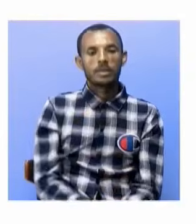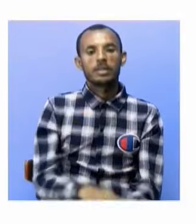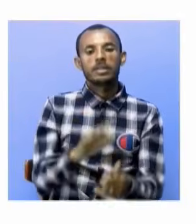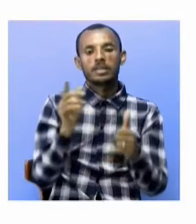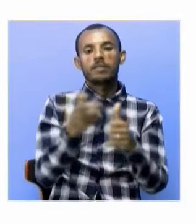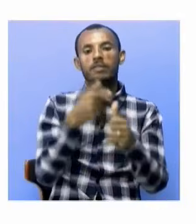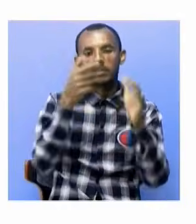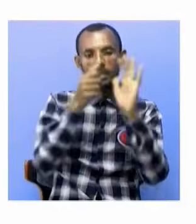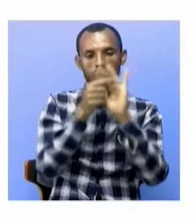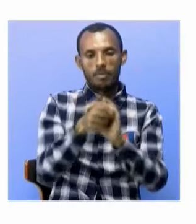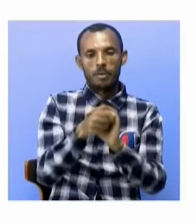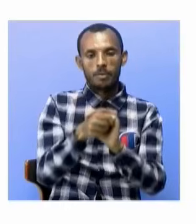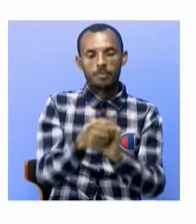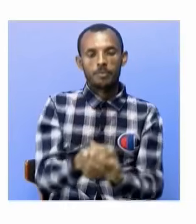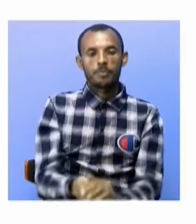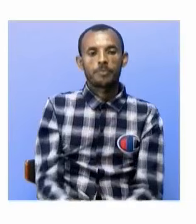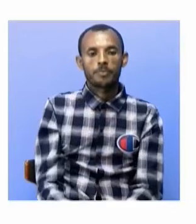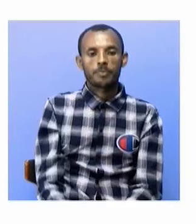example.